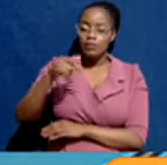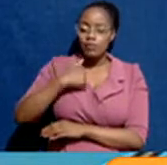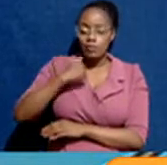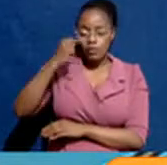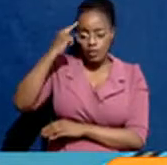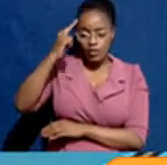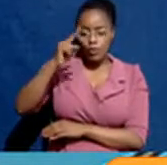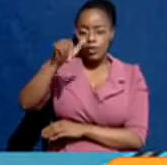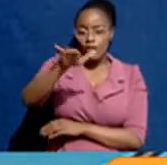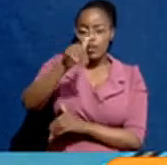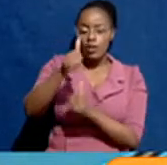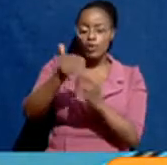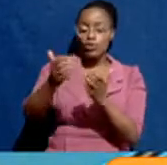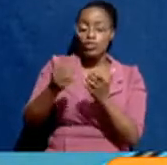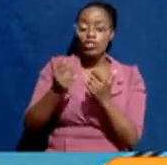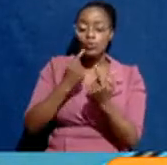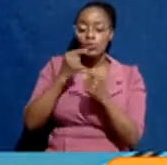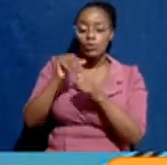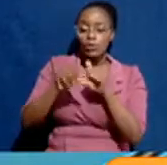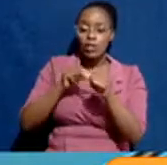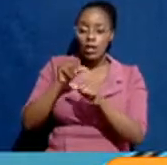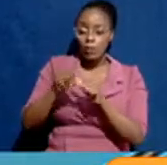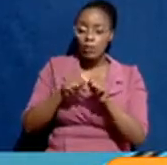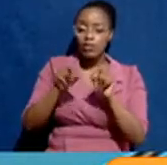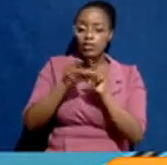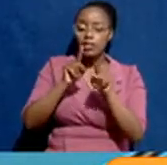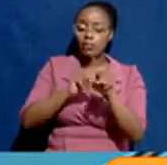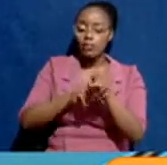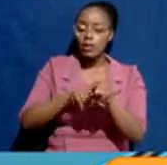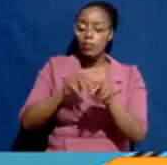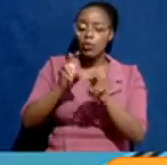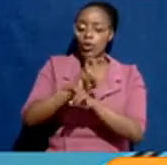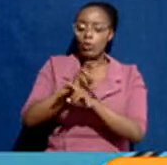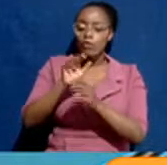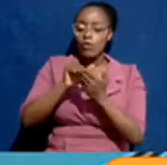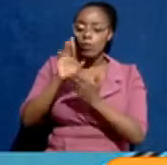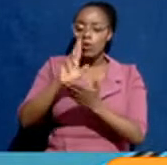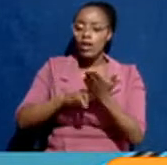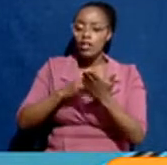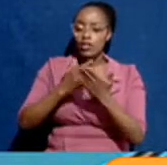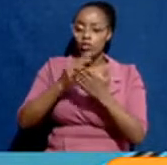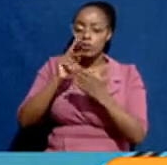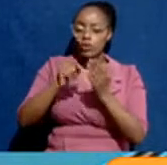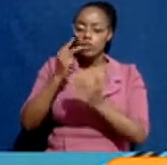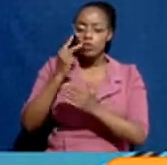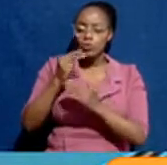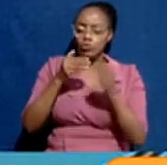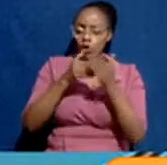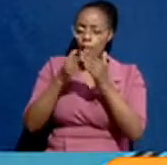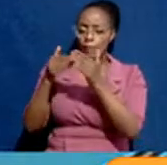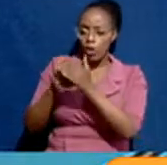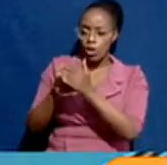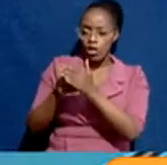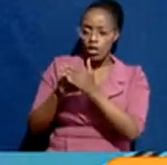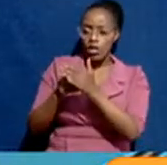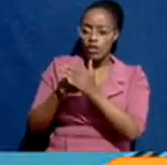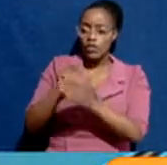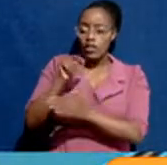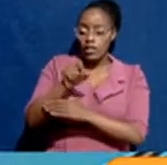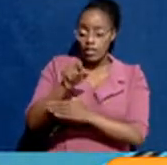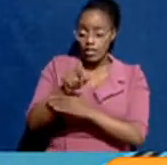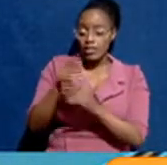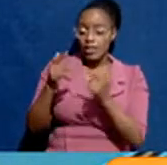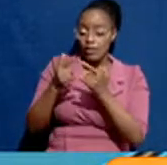one area that we need to address, even as we look for more resources, is to seal off